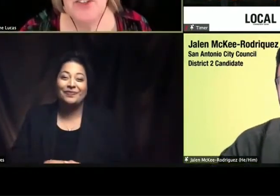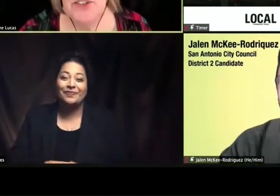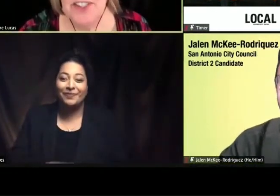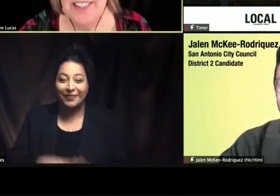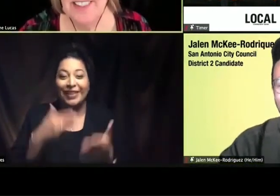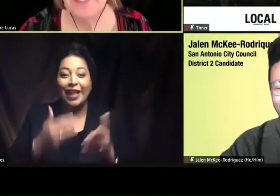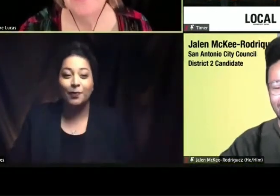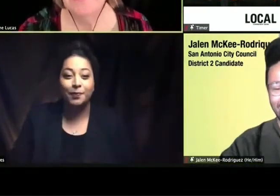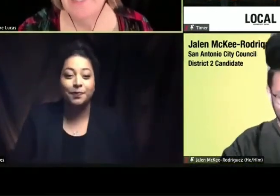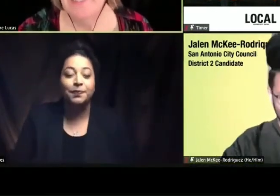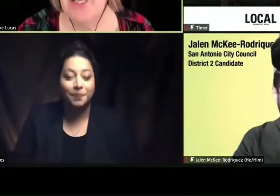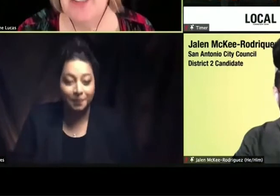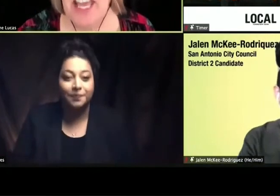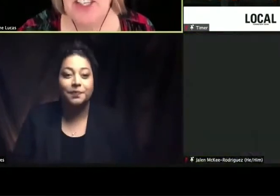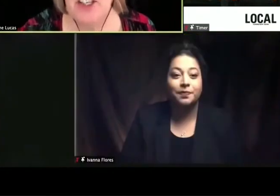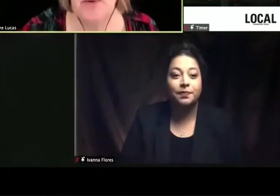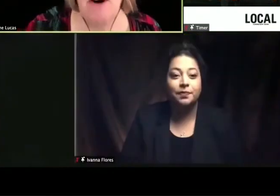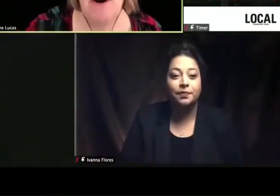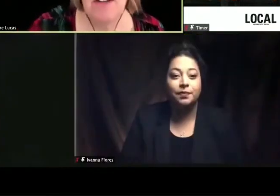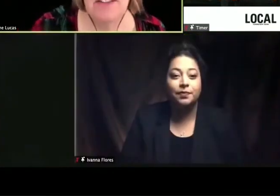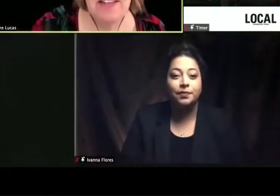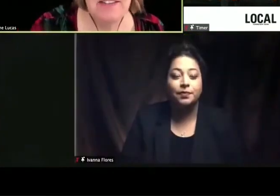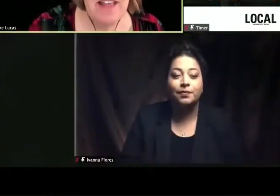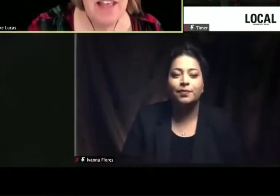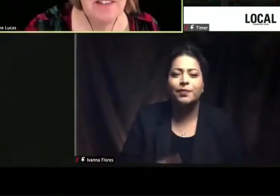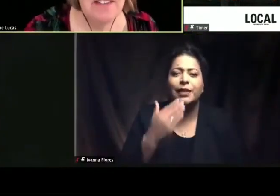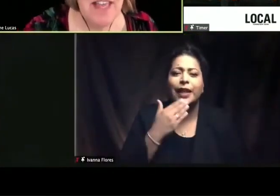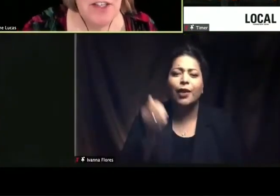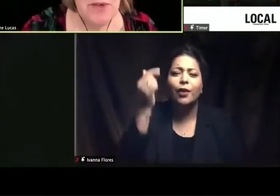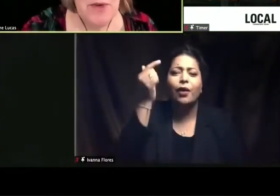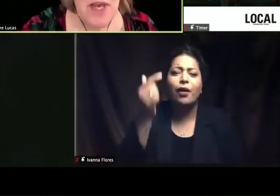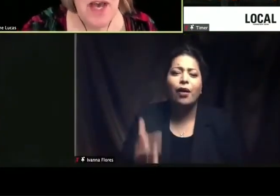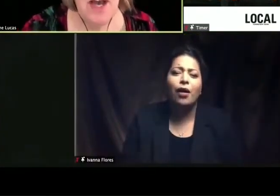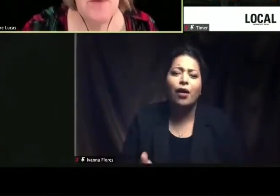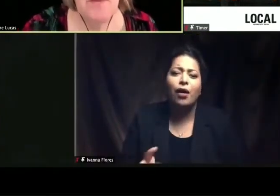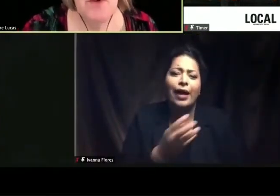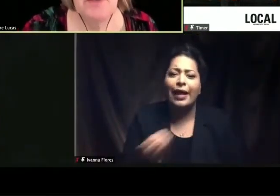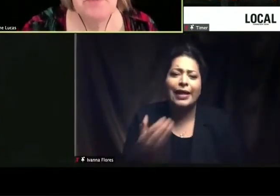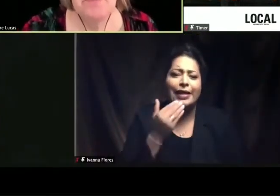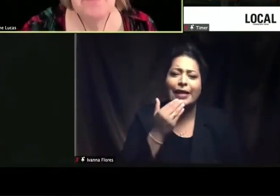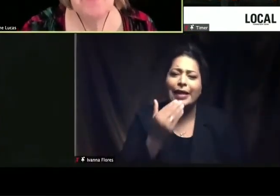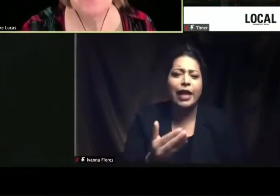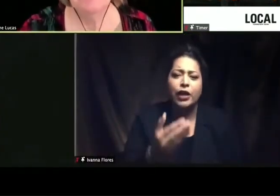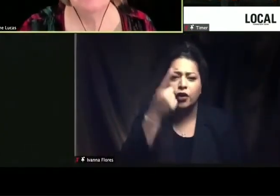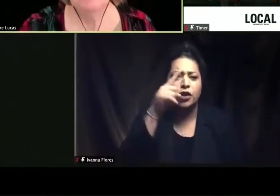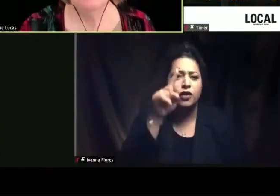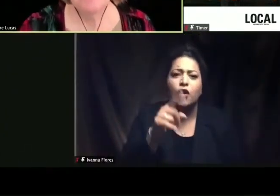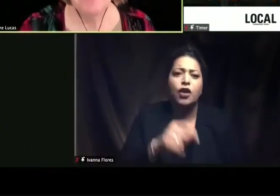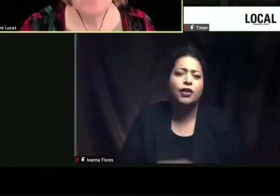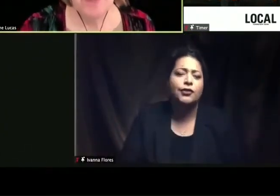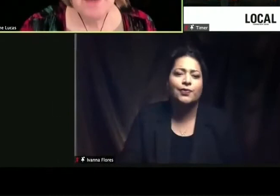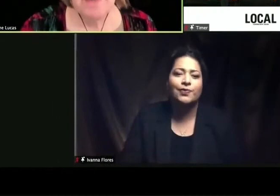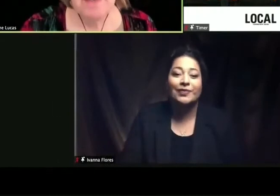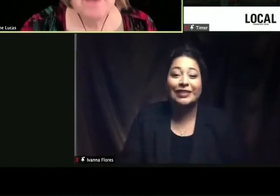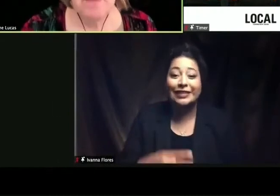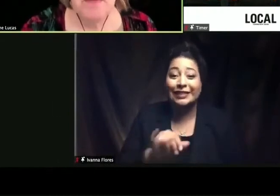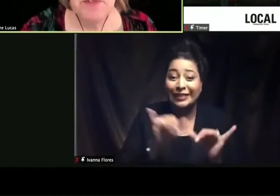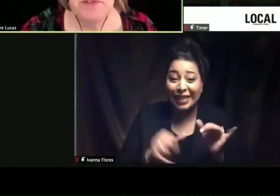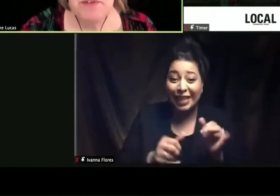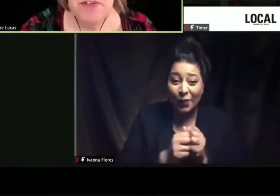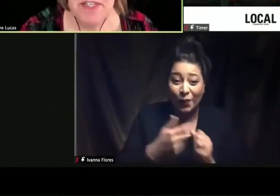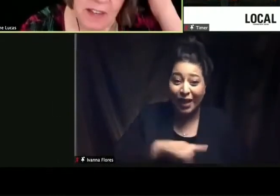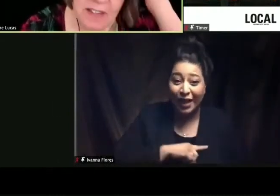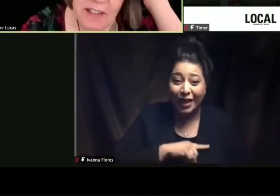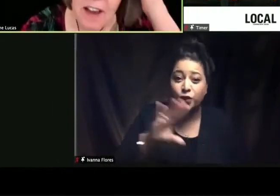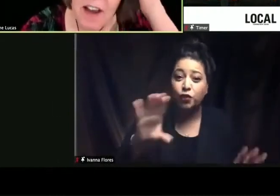Thank you. Thank you all, and thank you for sticking with us. To my